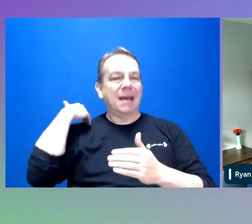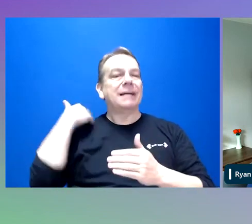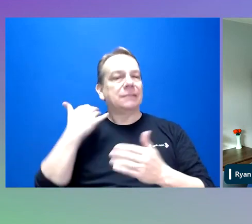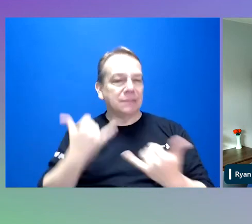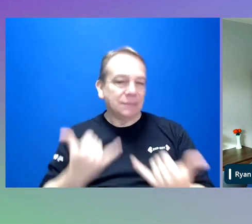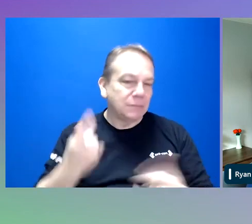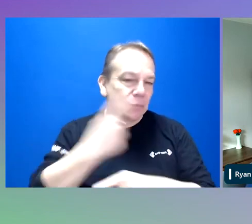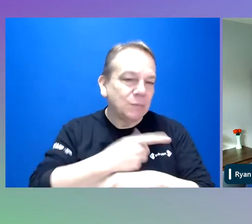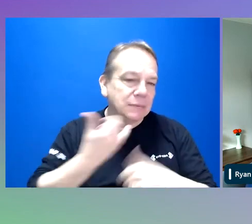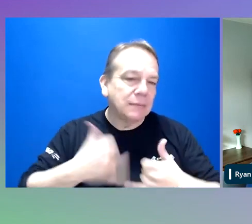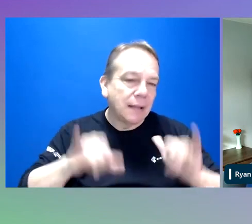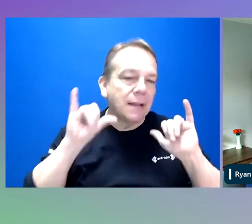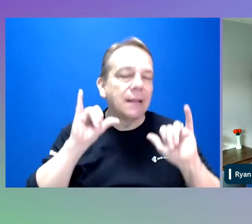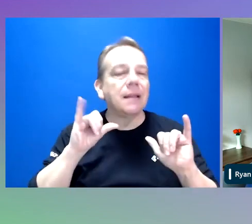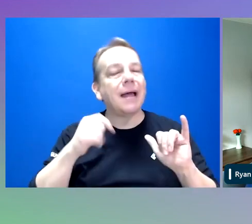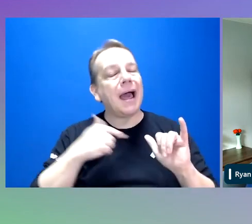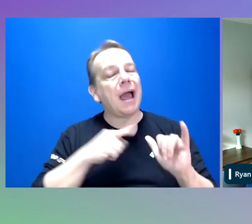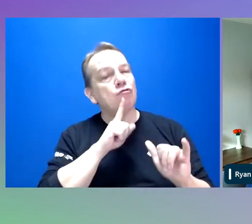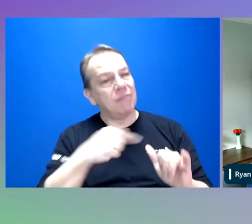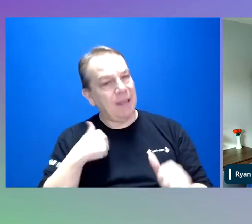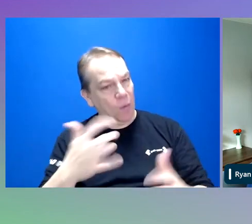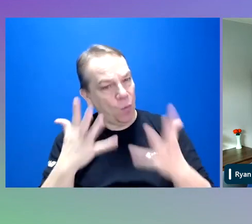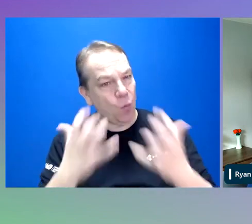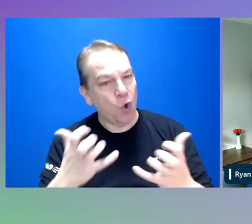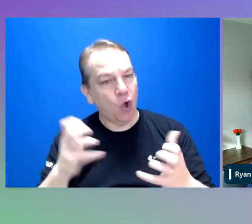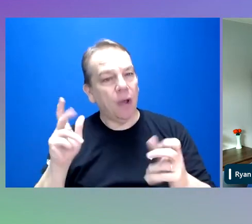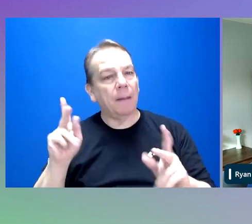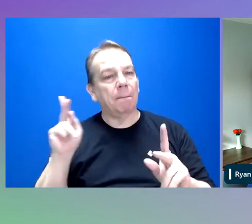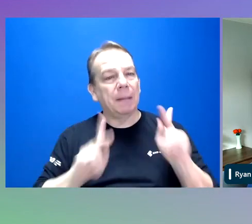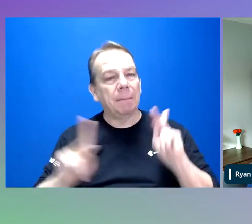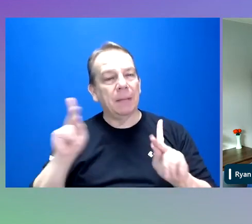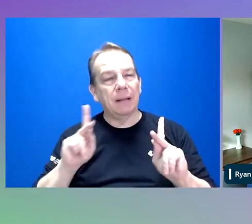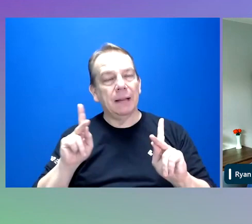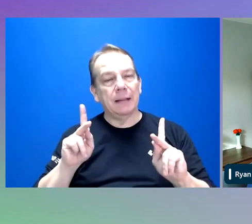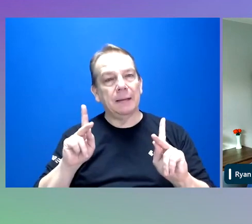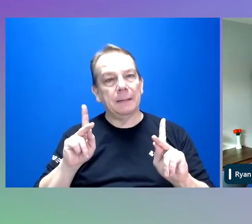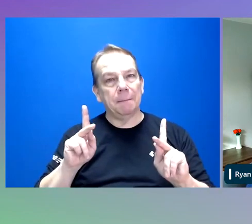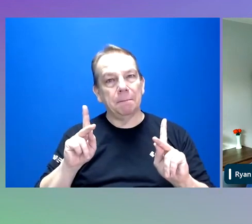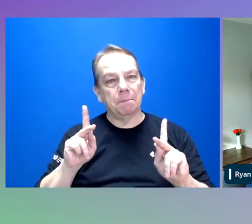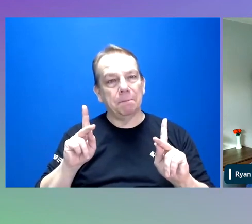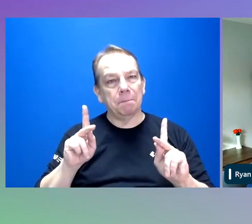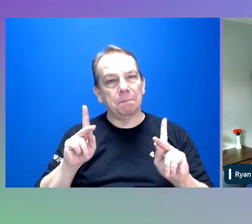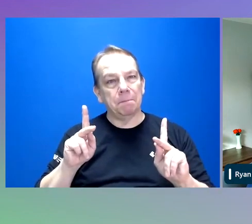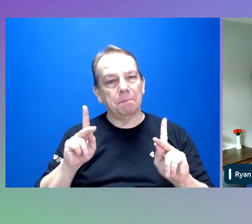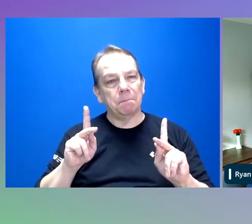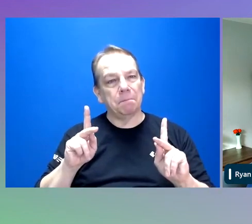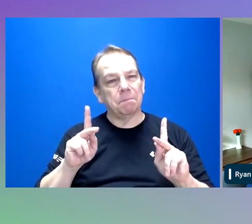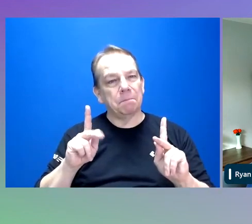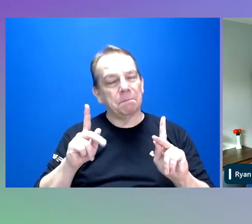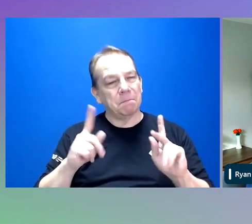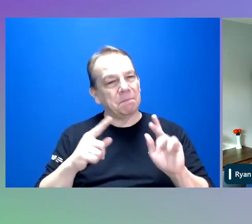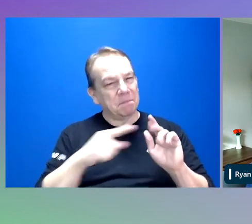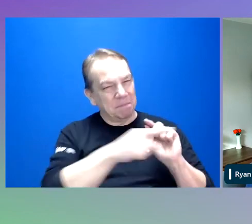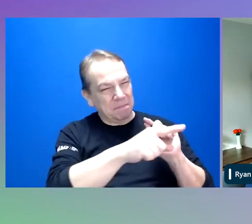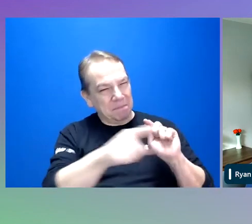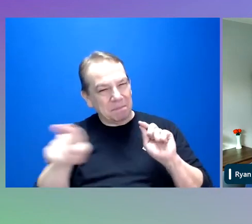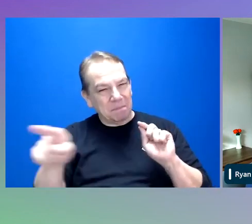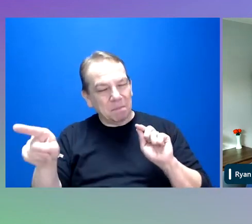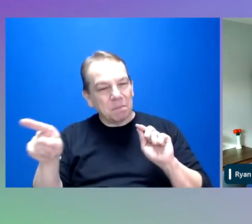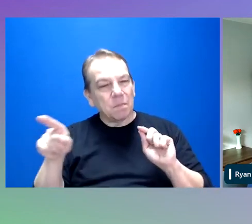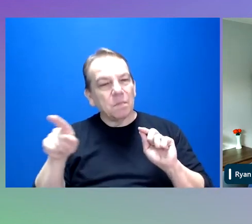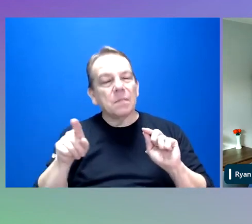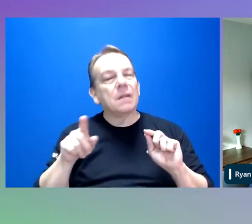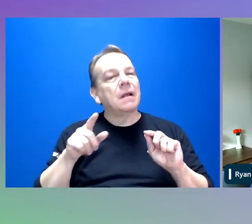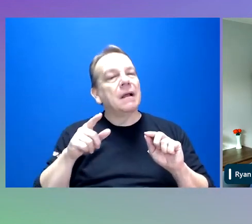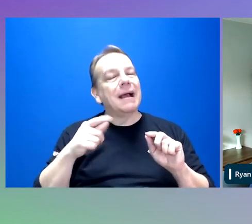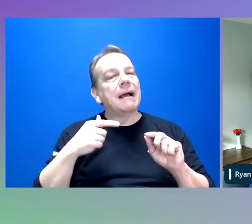to kind of do things for certain demographics or users of certain tools that I